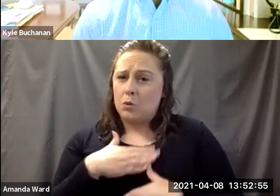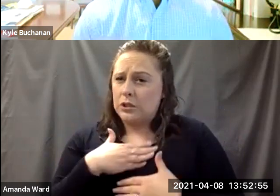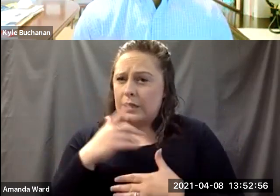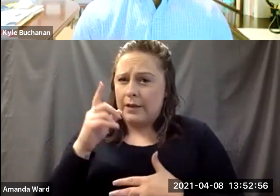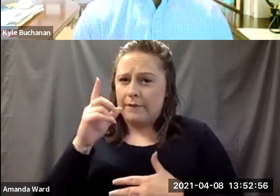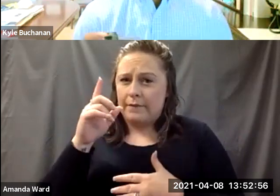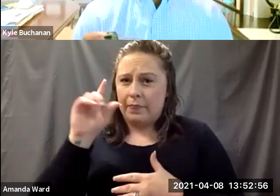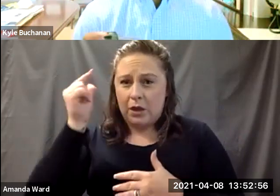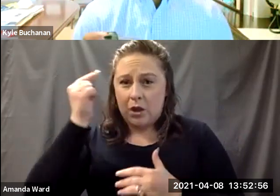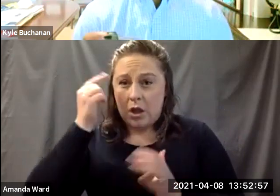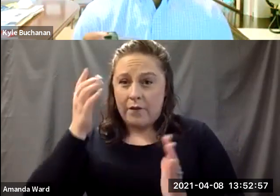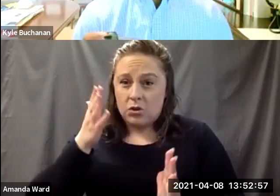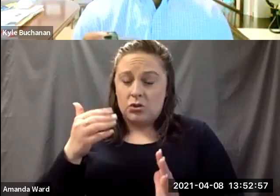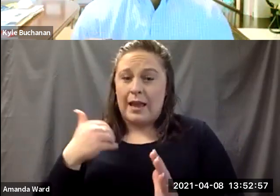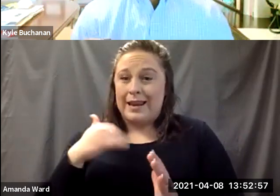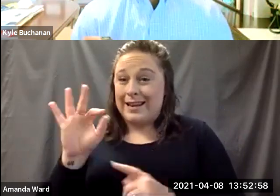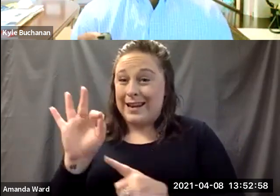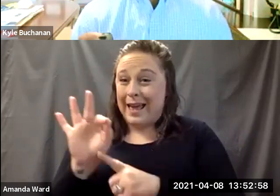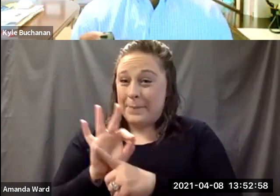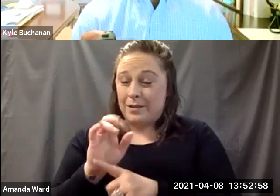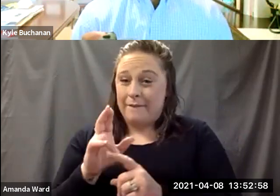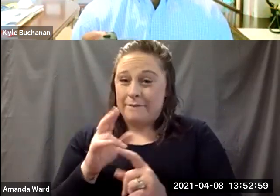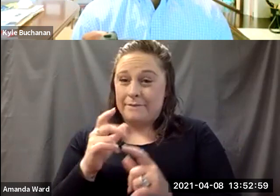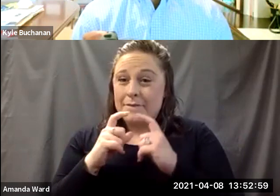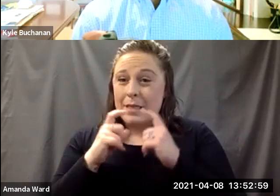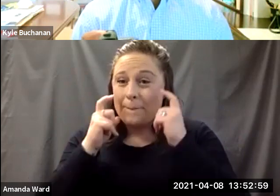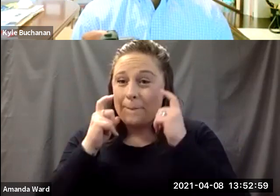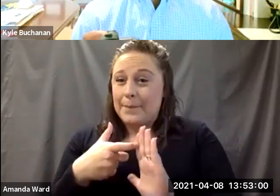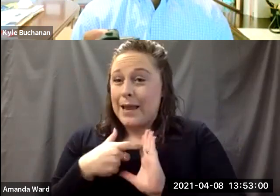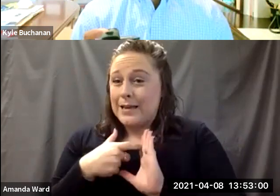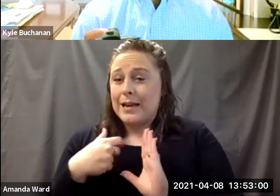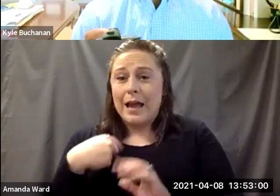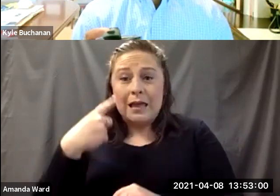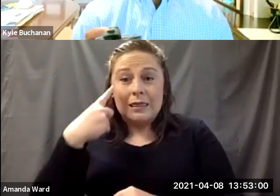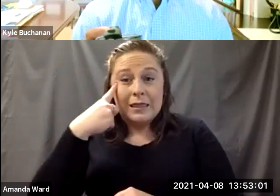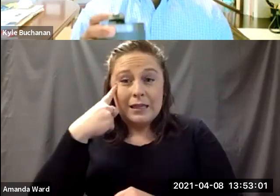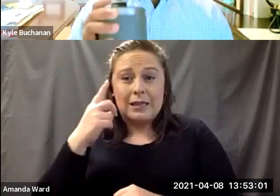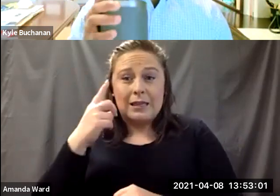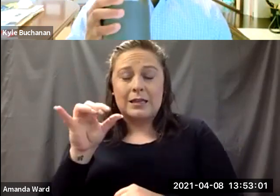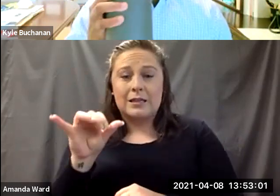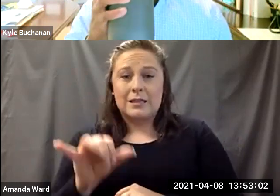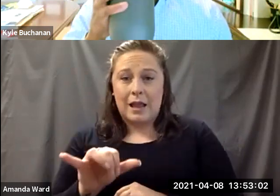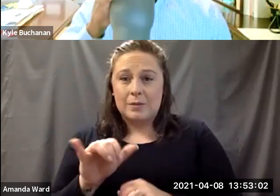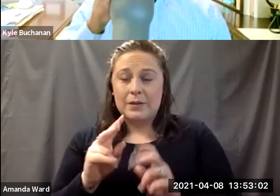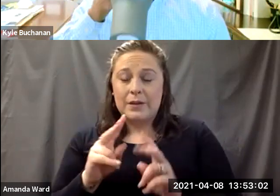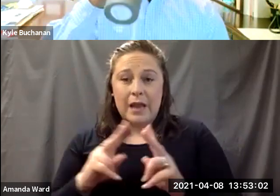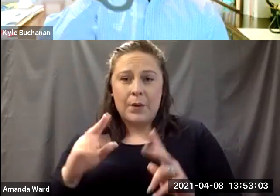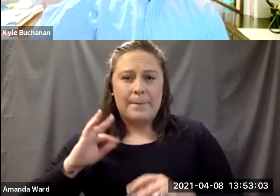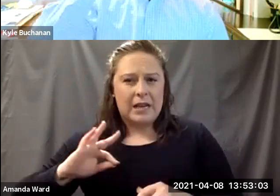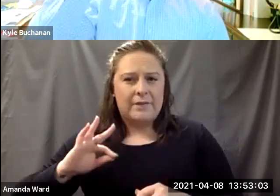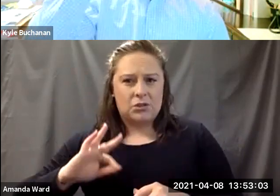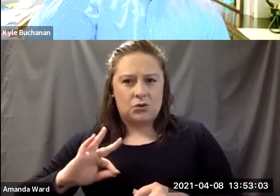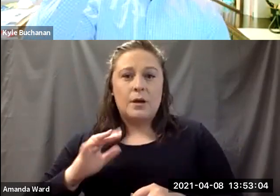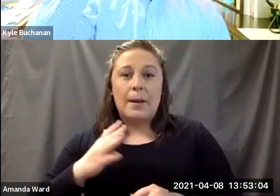9 months of a mask mandate. I think that has been really beneficial.